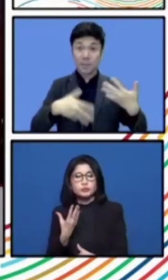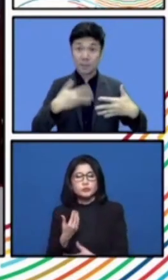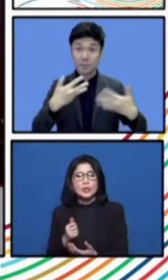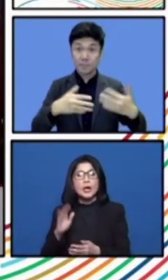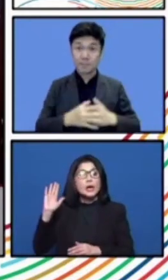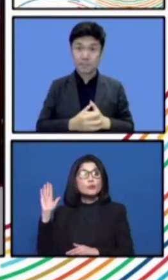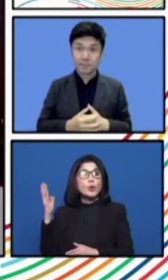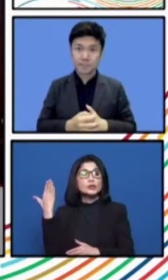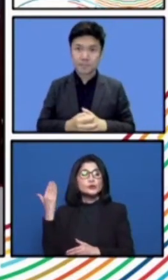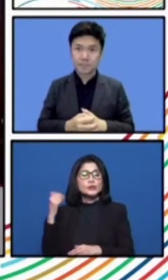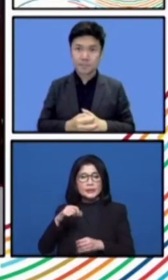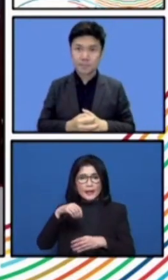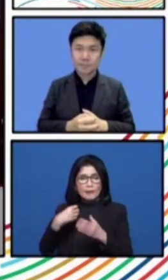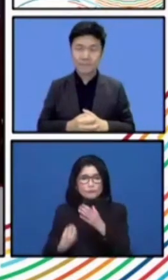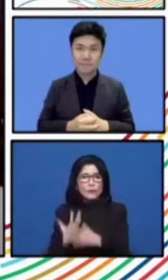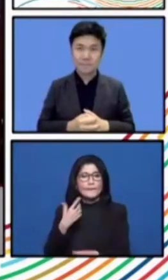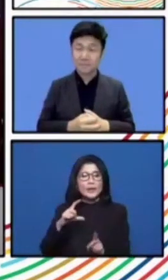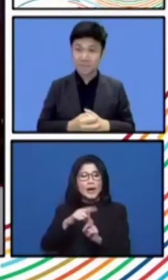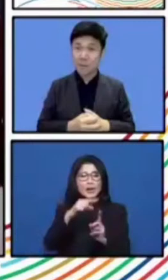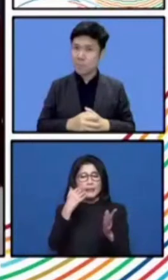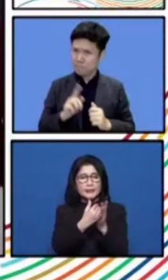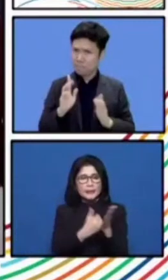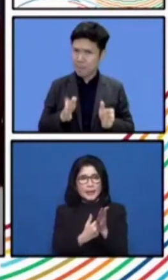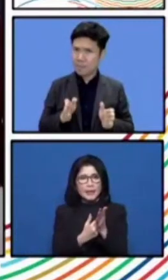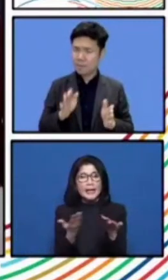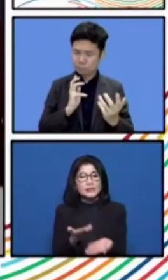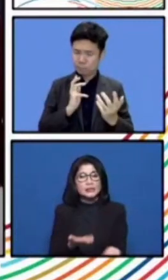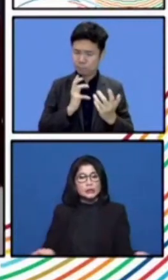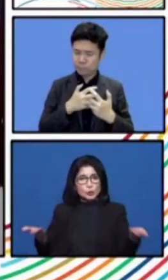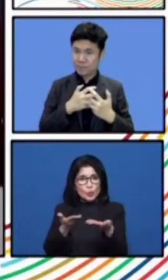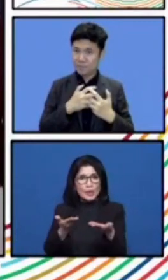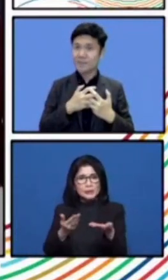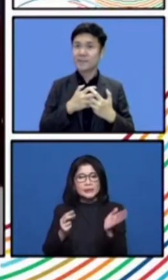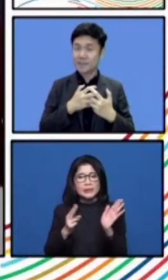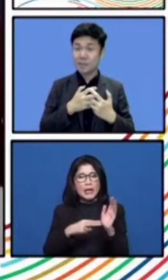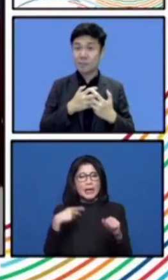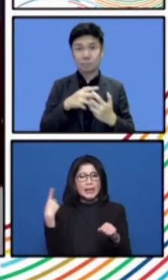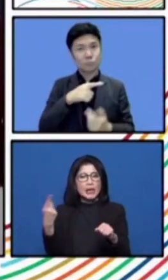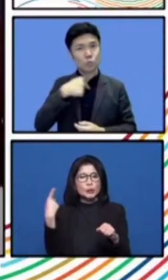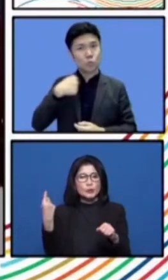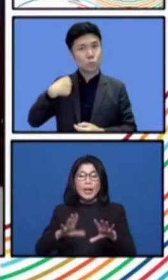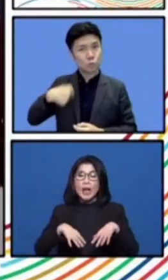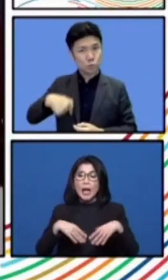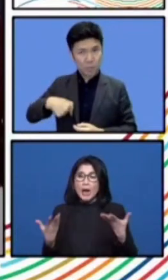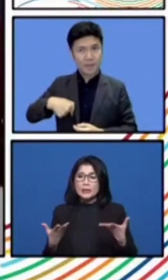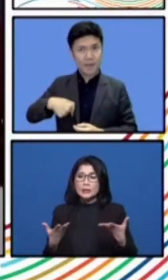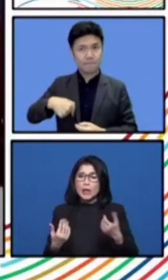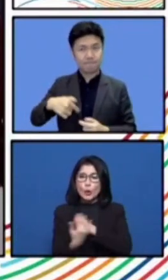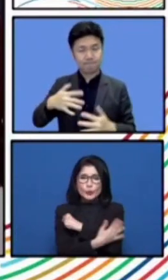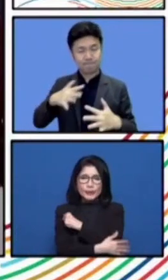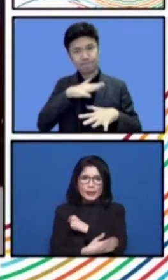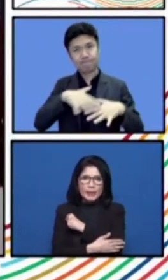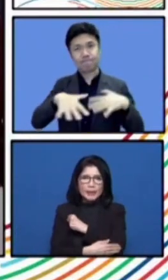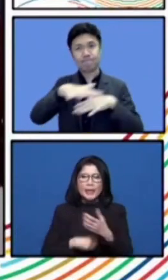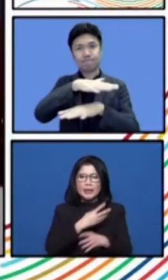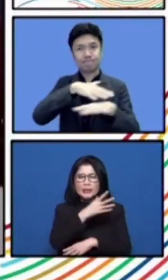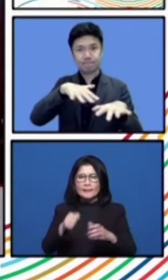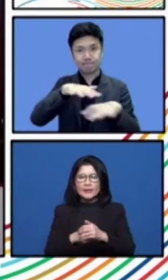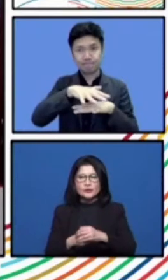National conditions and certainly including social structure